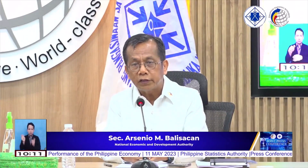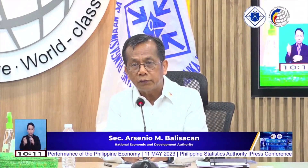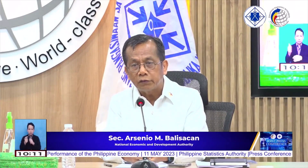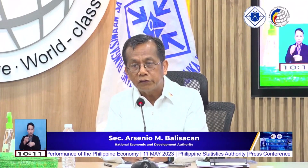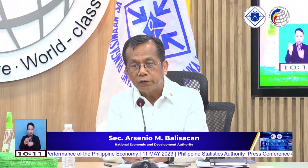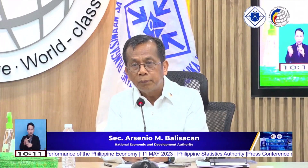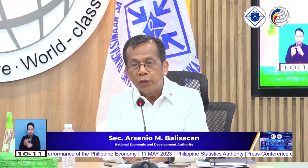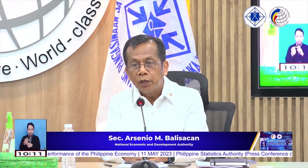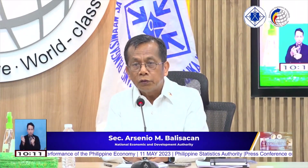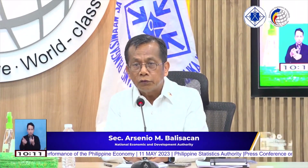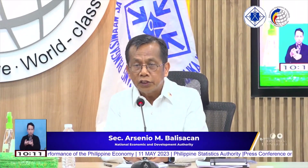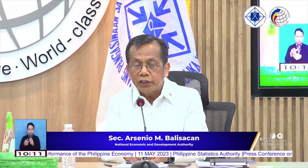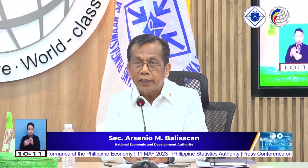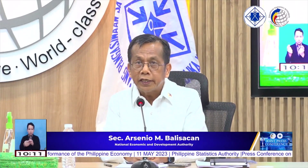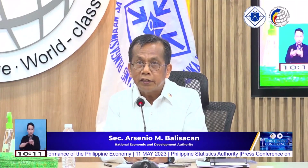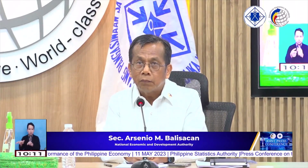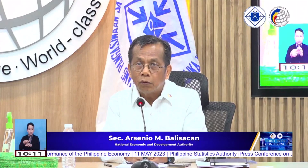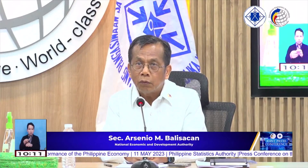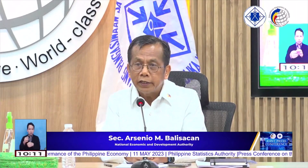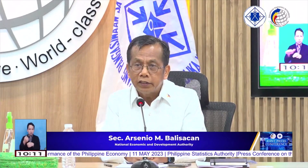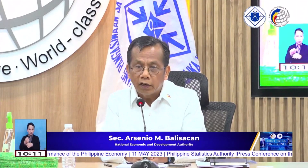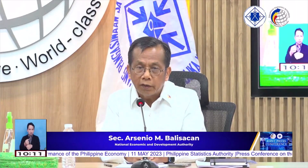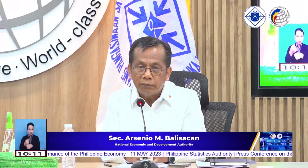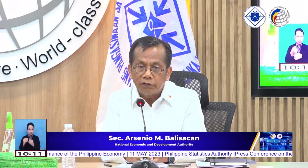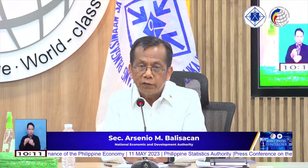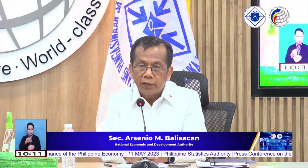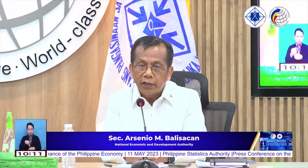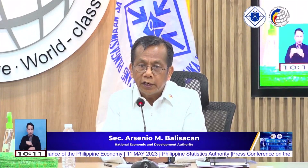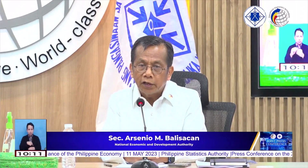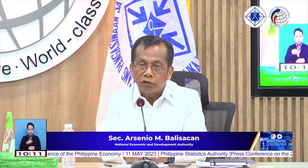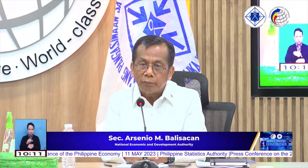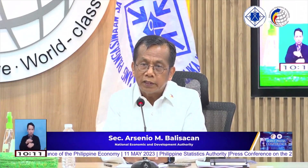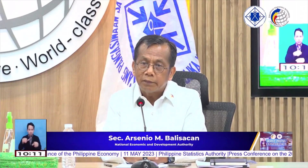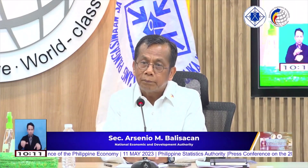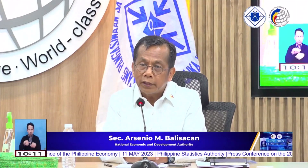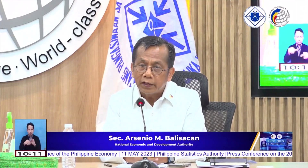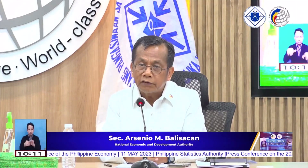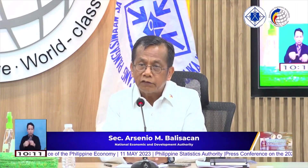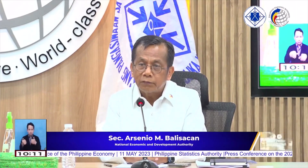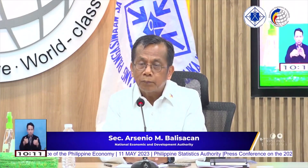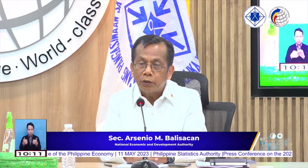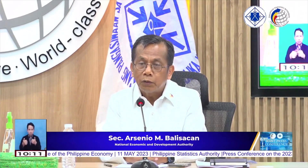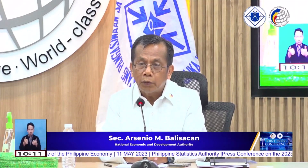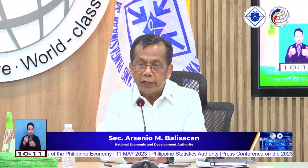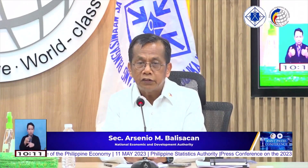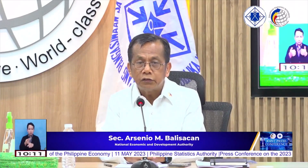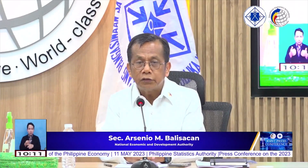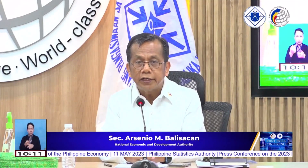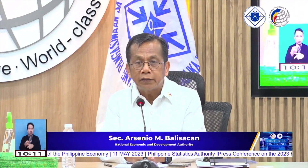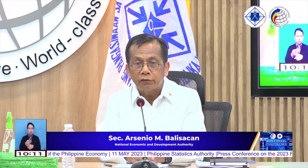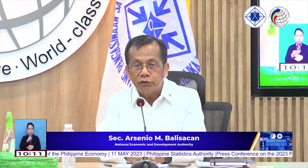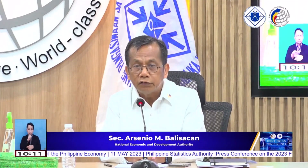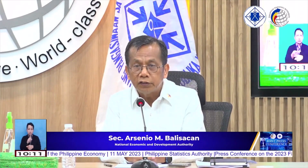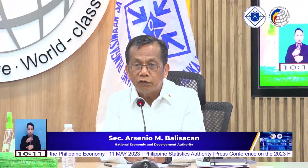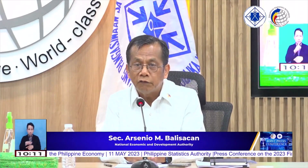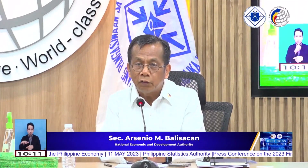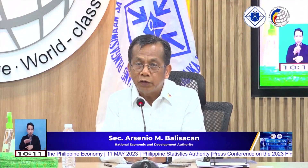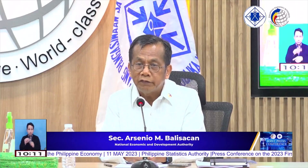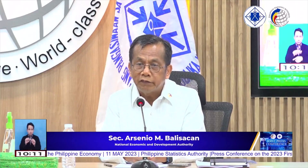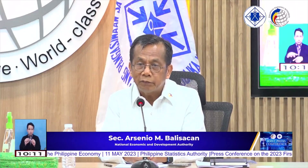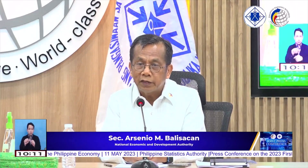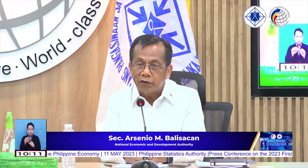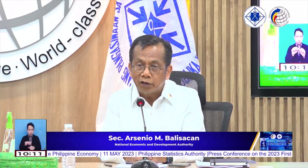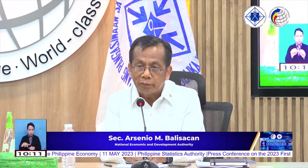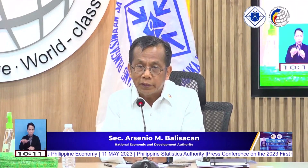sectors to generate more quality jobs and competitive products while ensuring a conducive overall